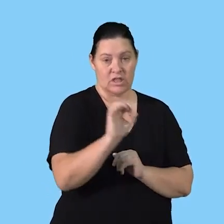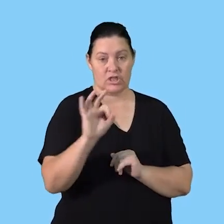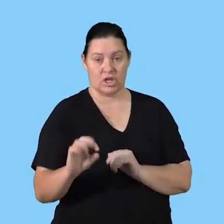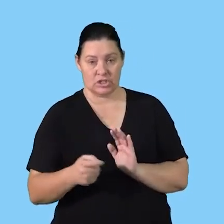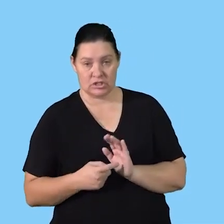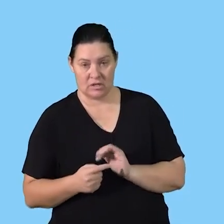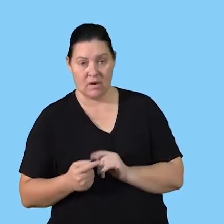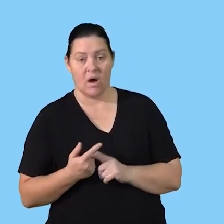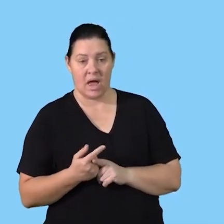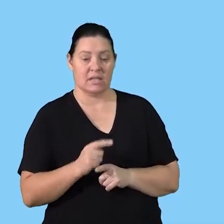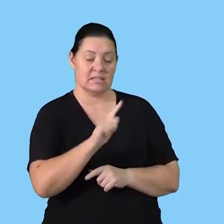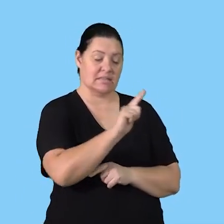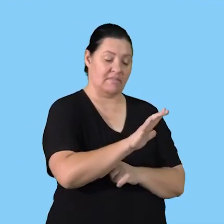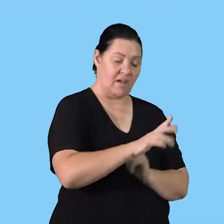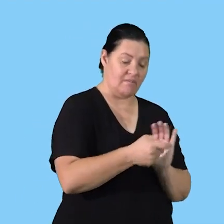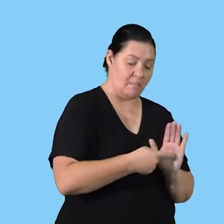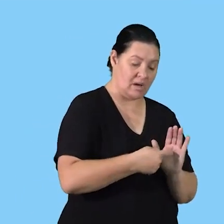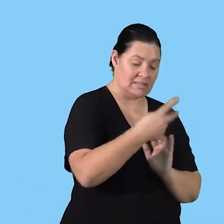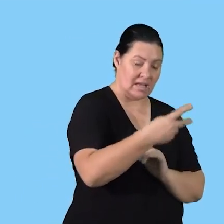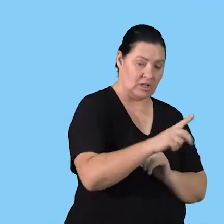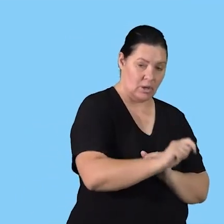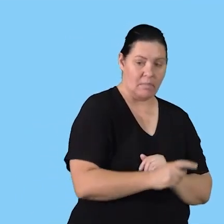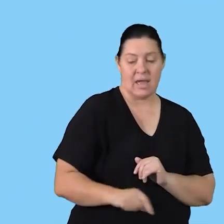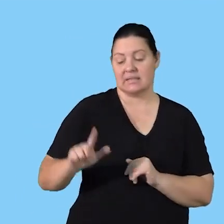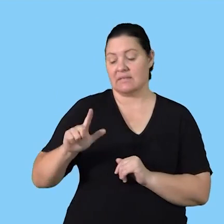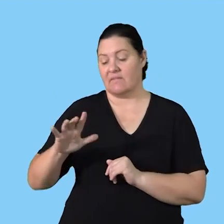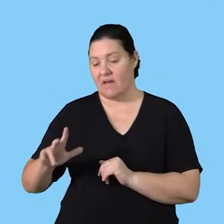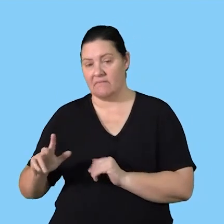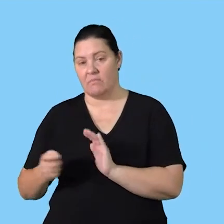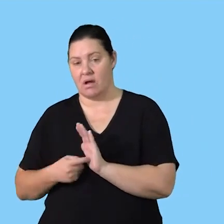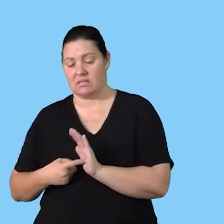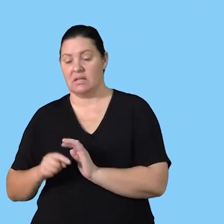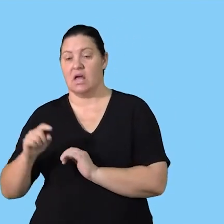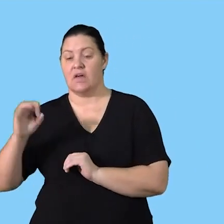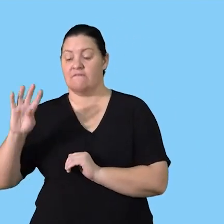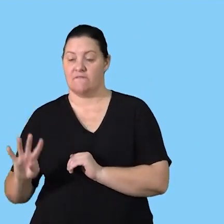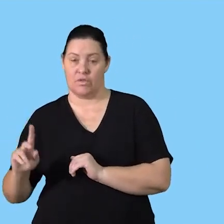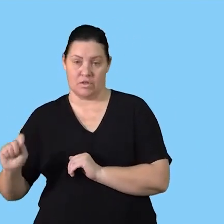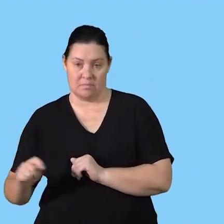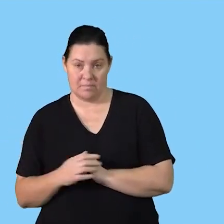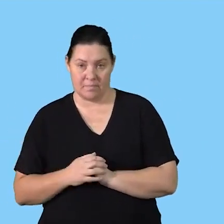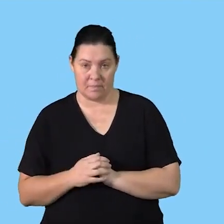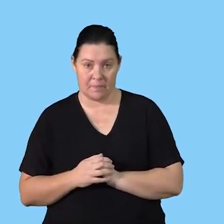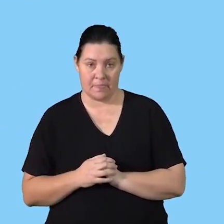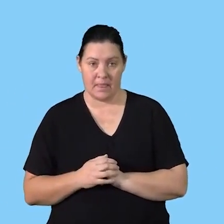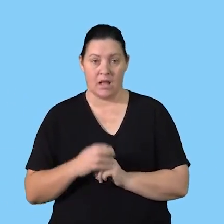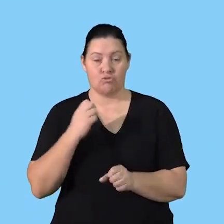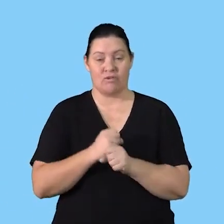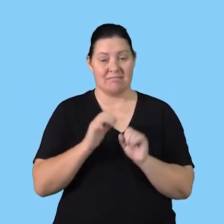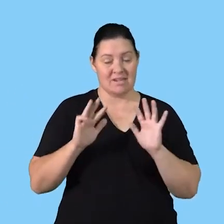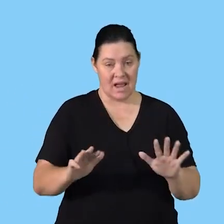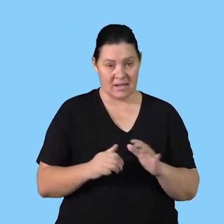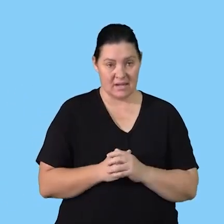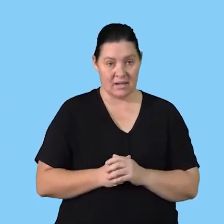third term, out of 75 in the second term and in the fourth term. Then in